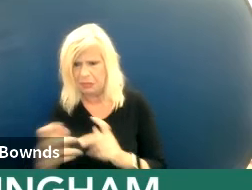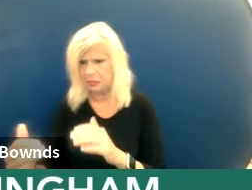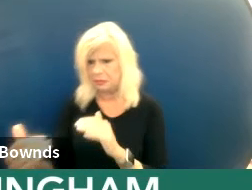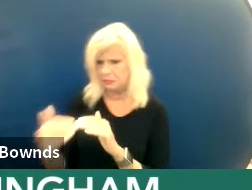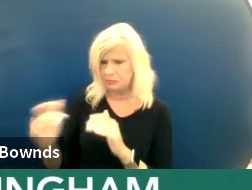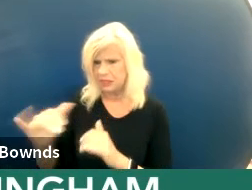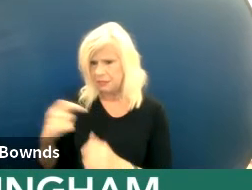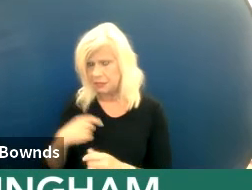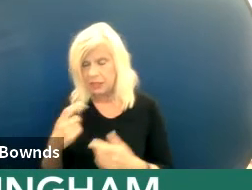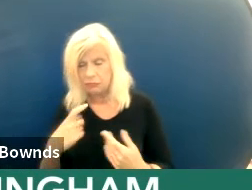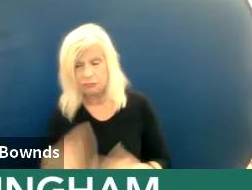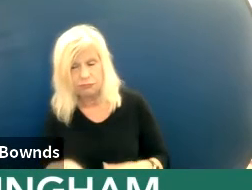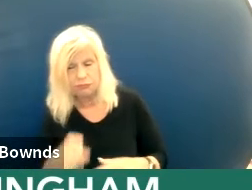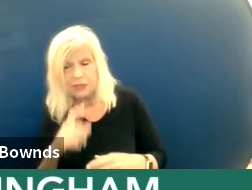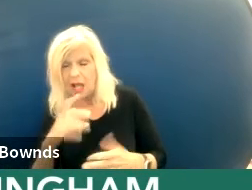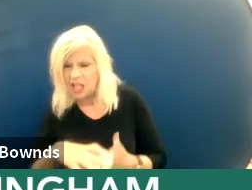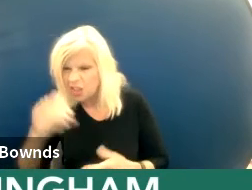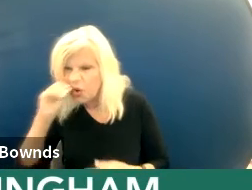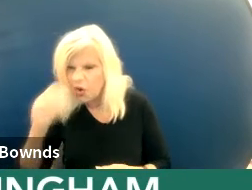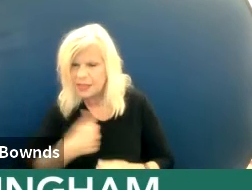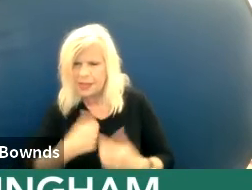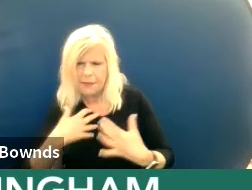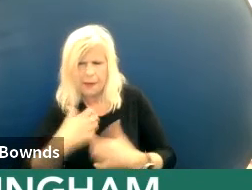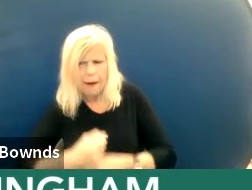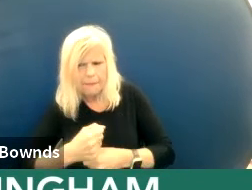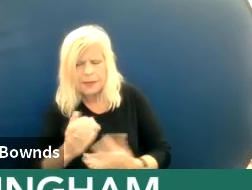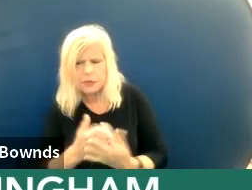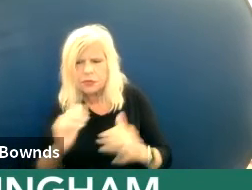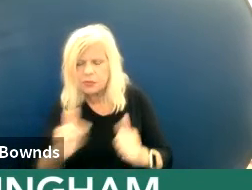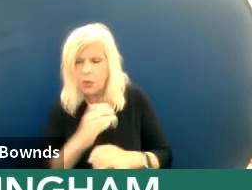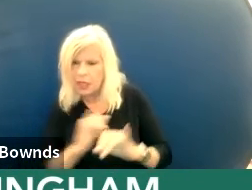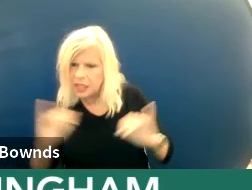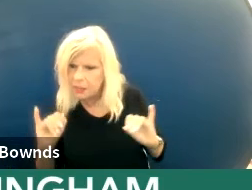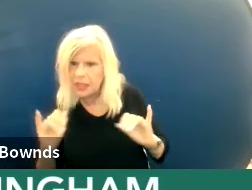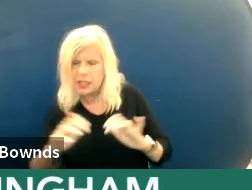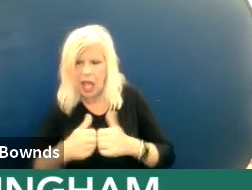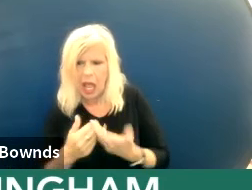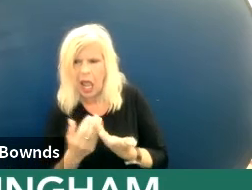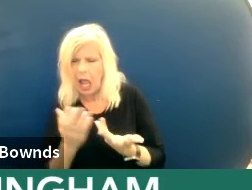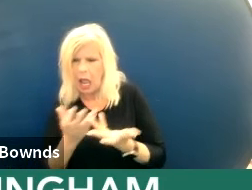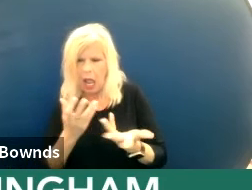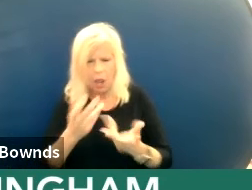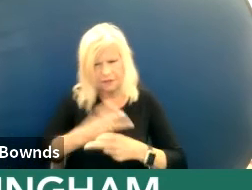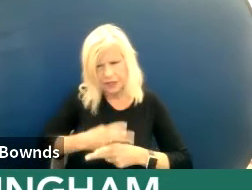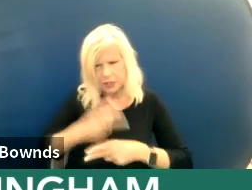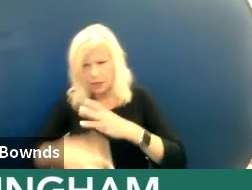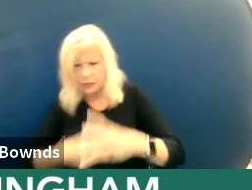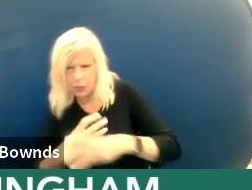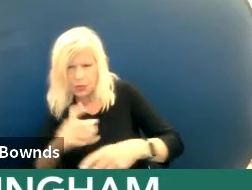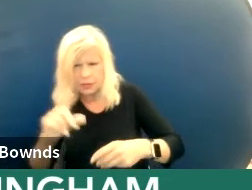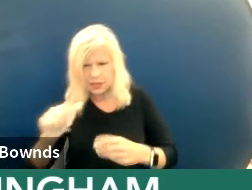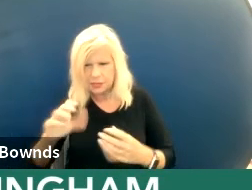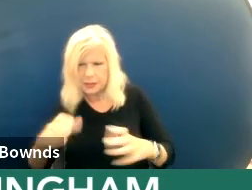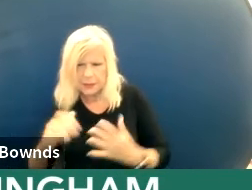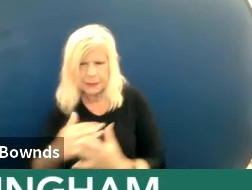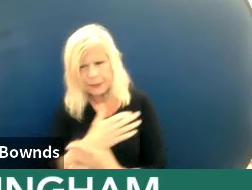was incredible. I was able to learn self-confidence through sport and independence in terms of how to navigate the world, disability and all. There was